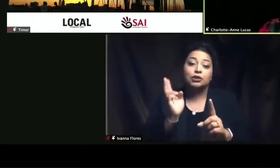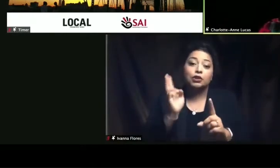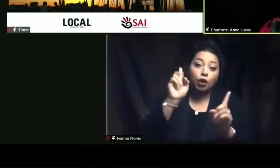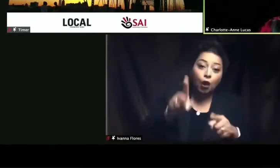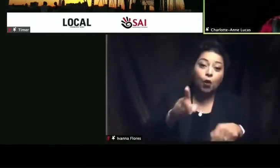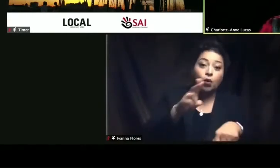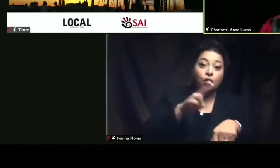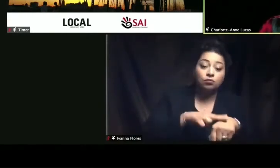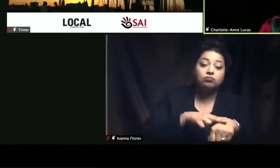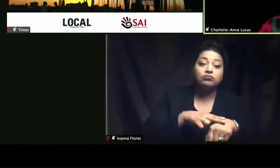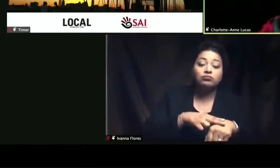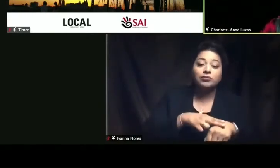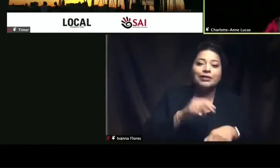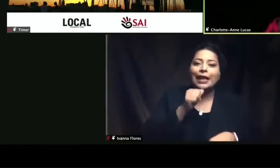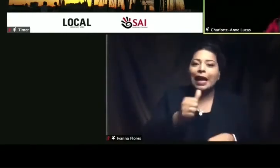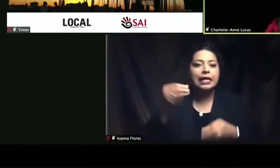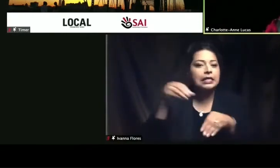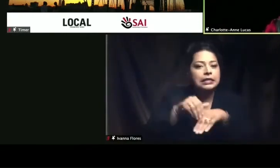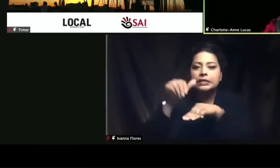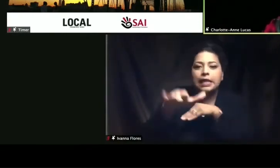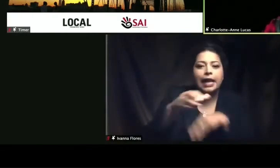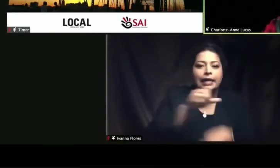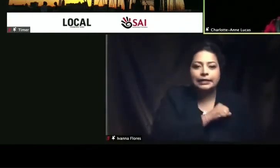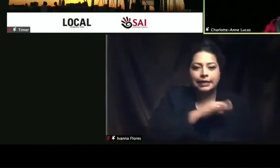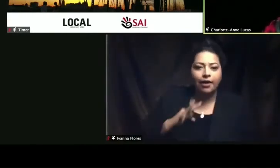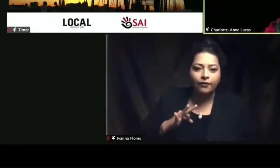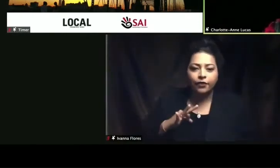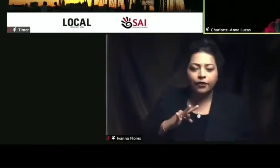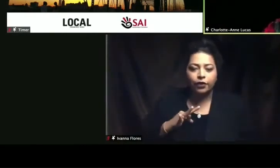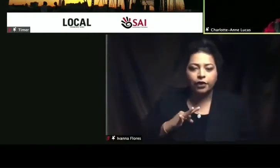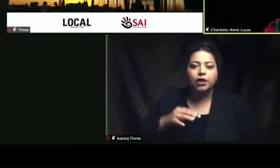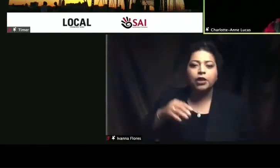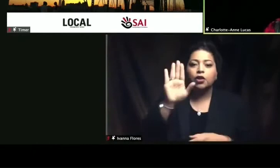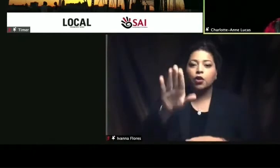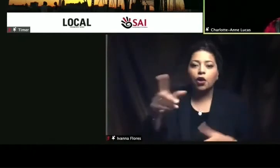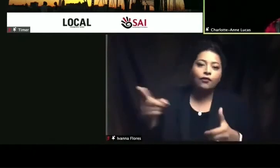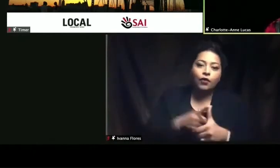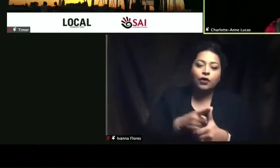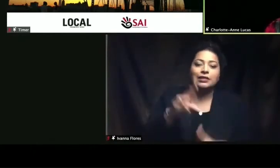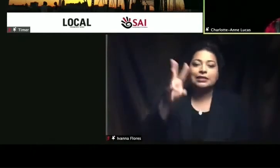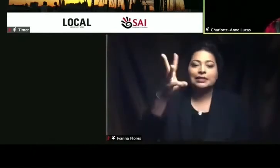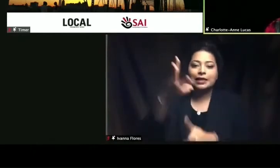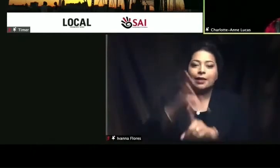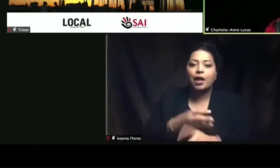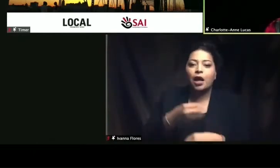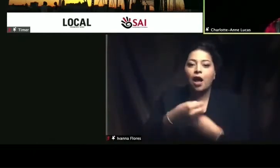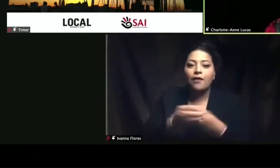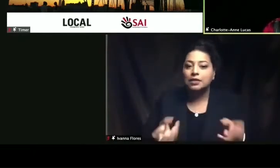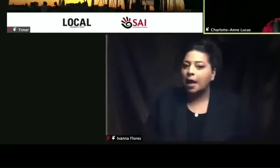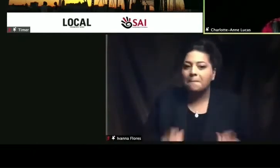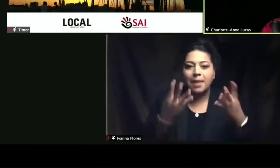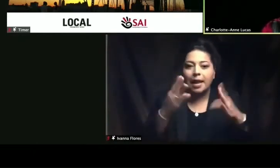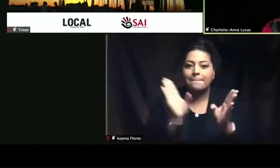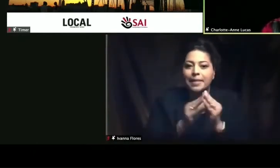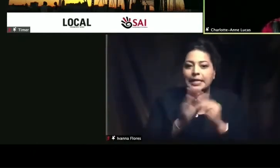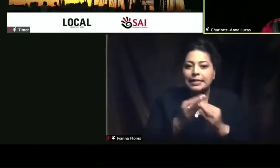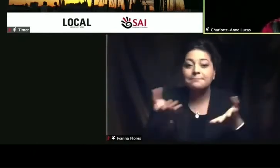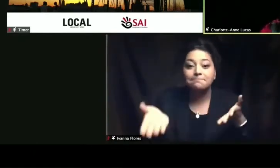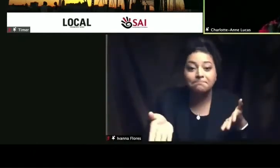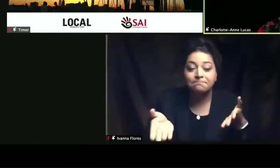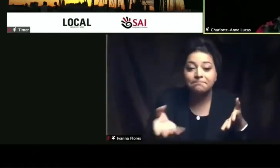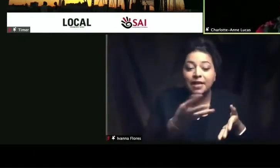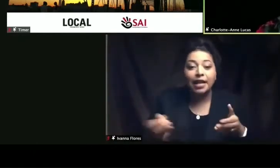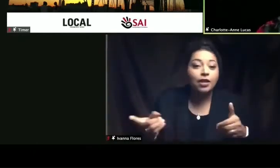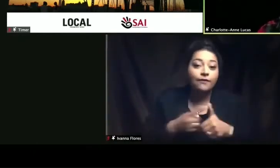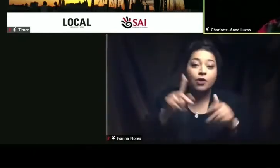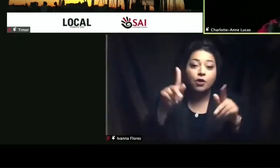not by sending a staffer, in your first 6 months of office? This is a quickie, 30 seconds. How many meetings? And the first